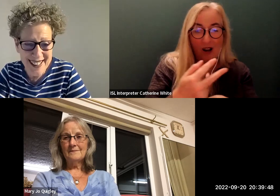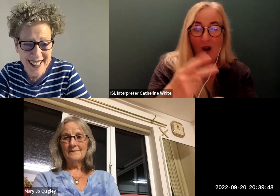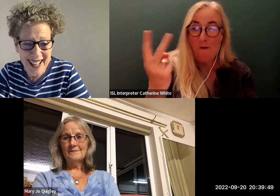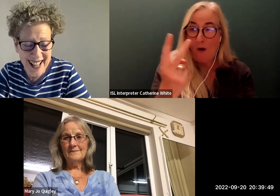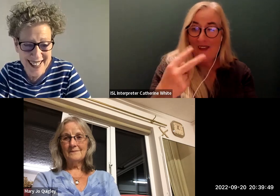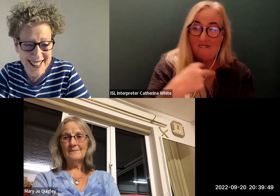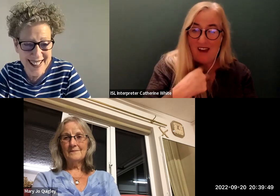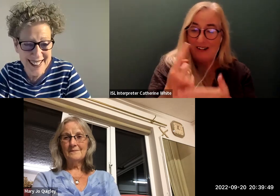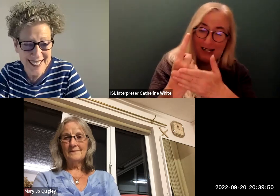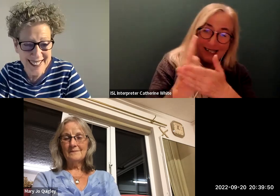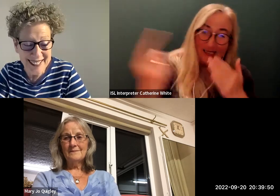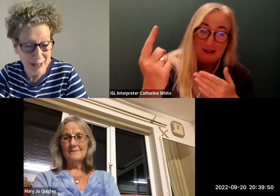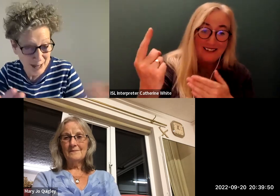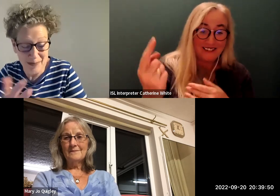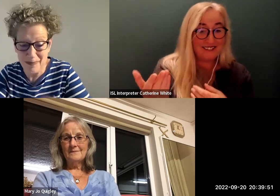independent Hmm. and